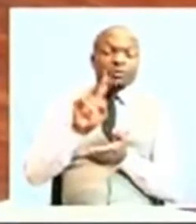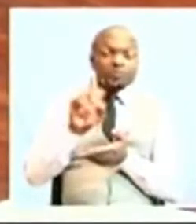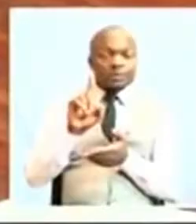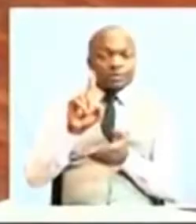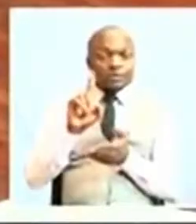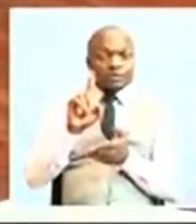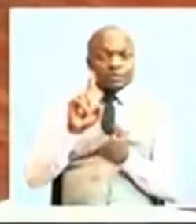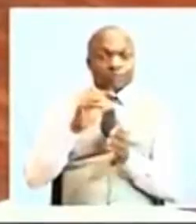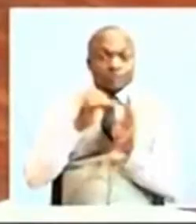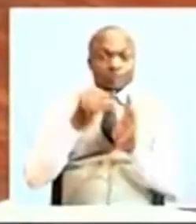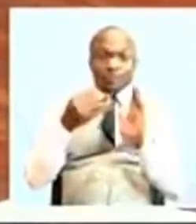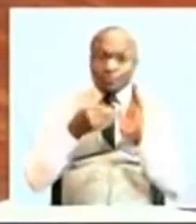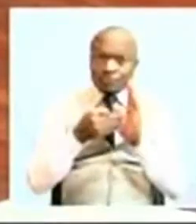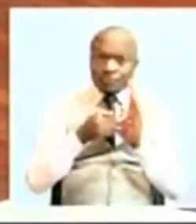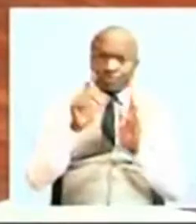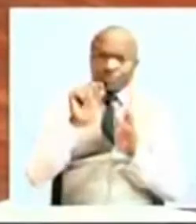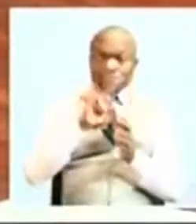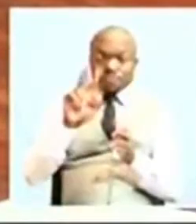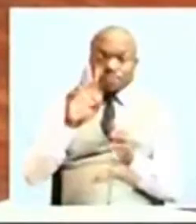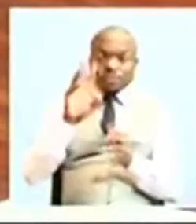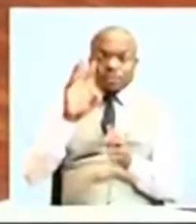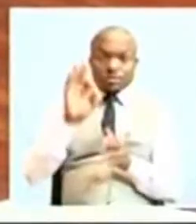totaling